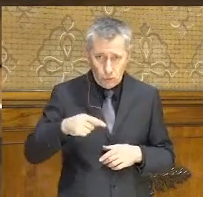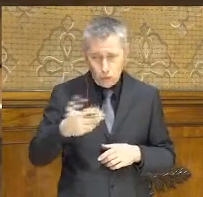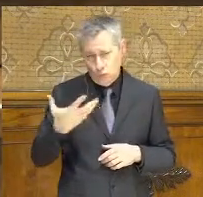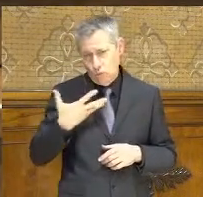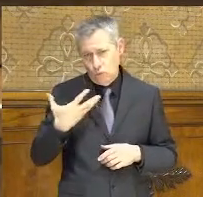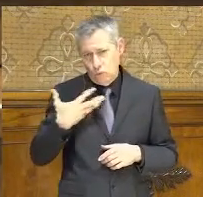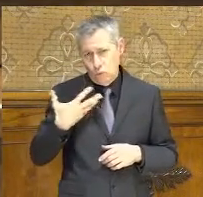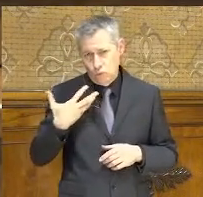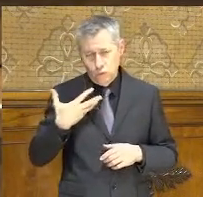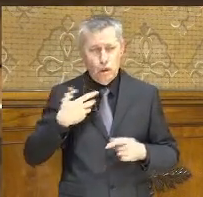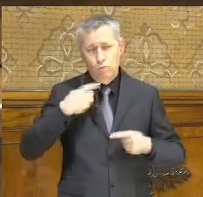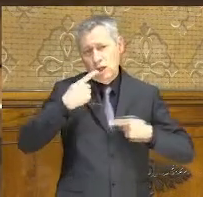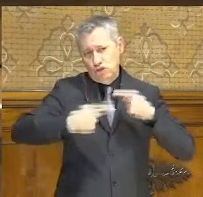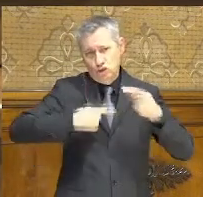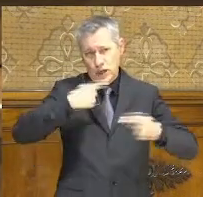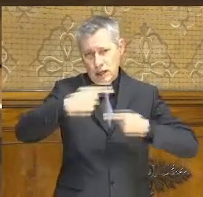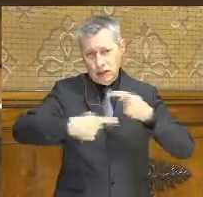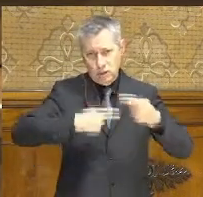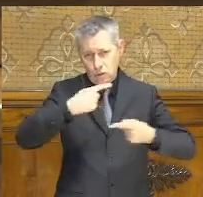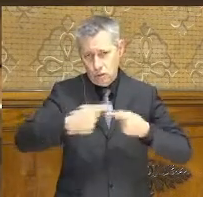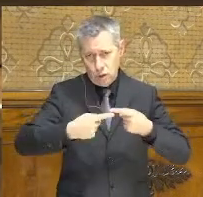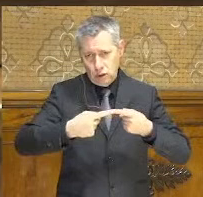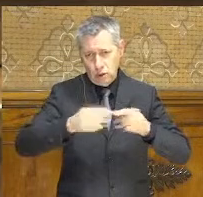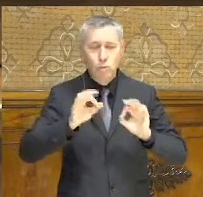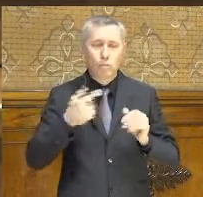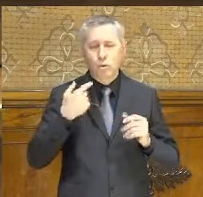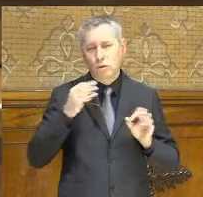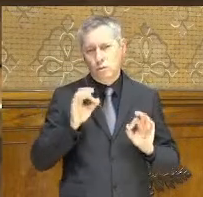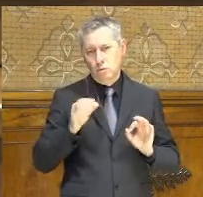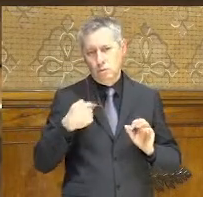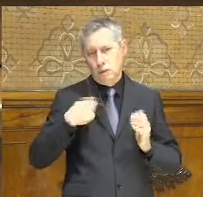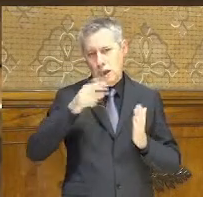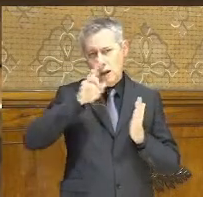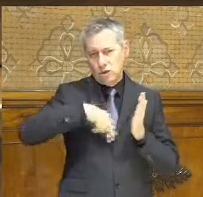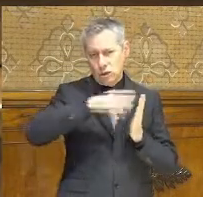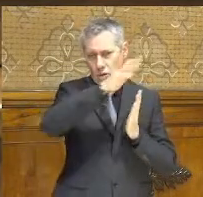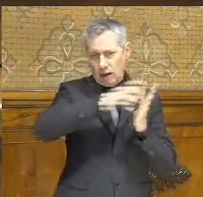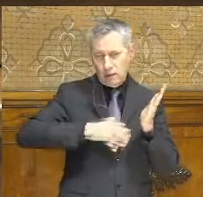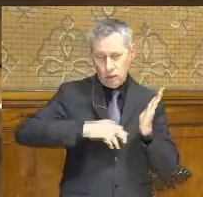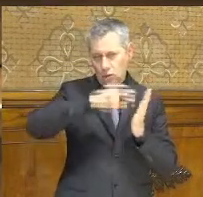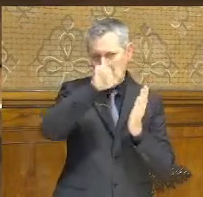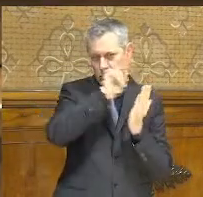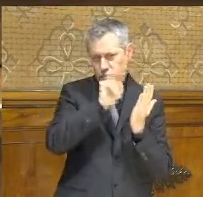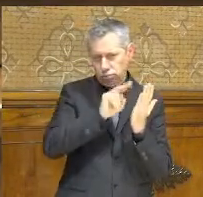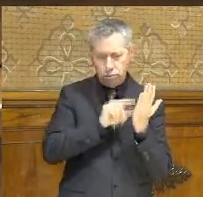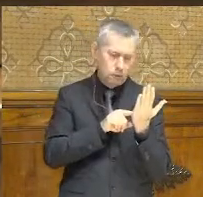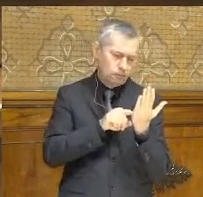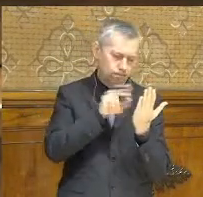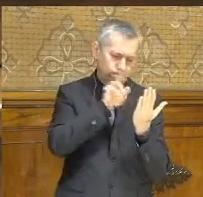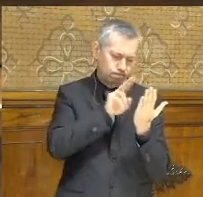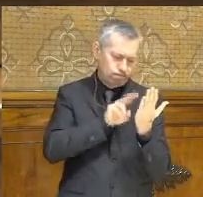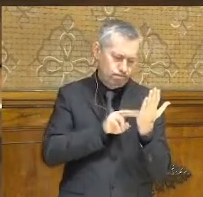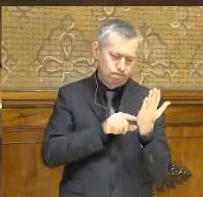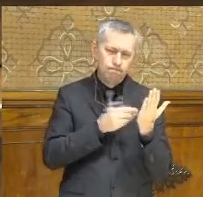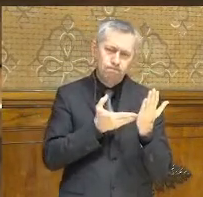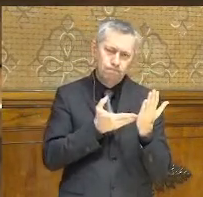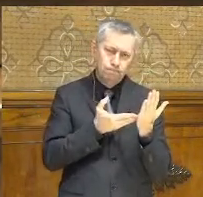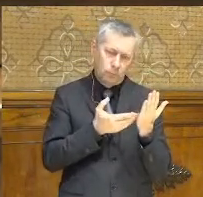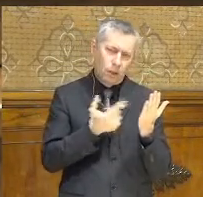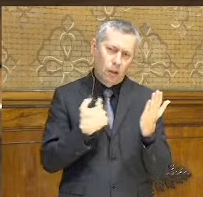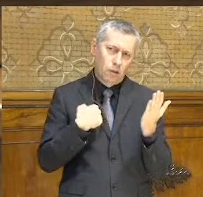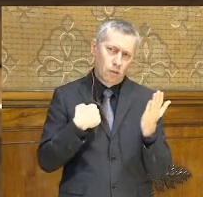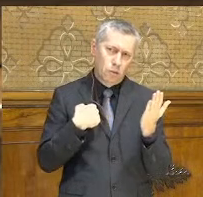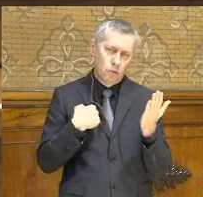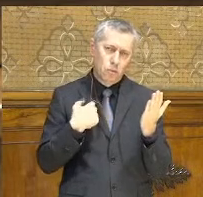generations. In fact, while reading this paper, I was editing it from there. Because I didn't want to keep our friends waiting too long. So I